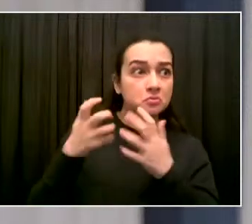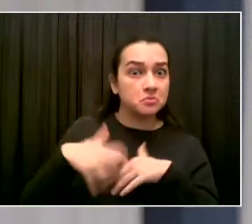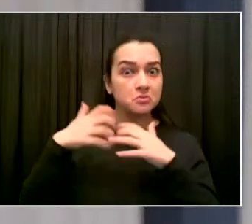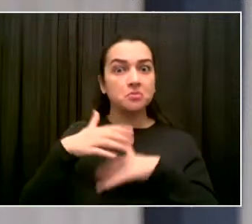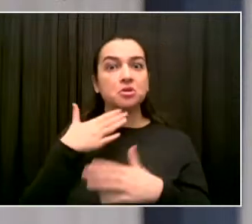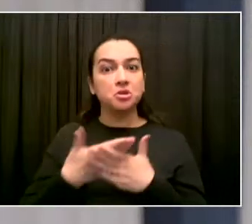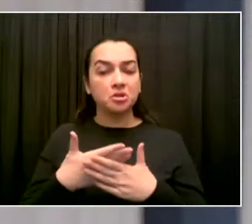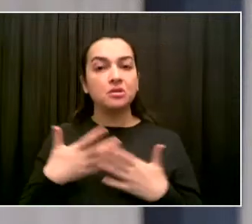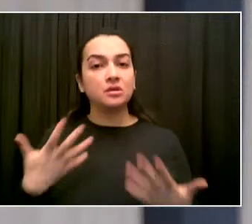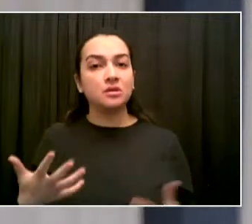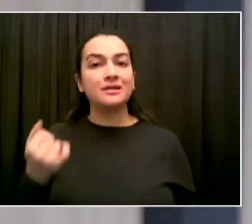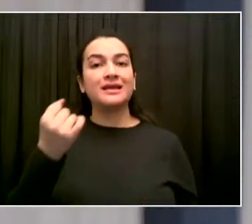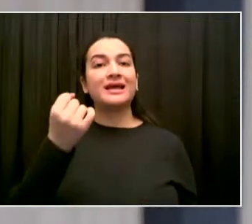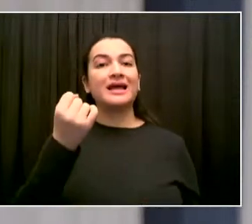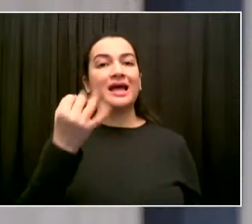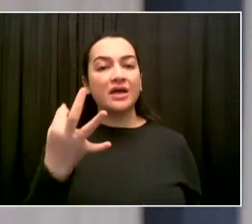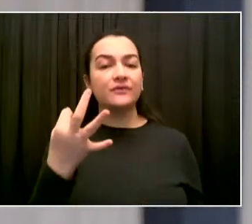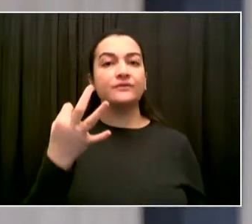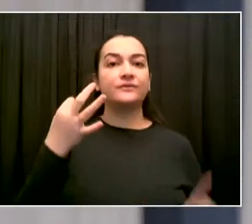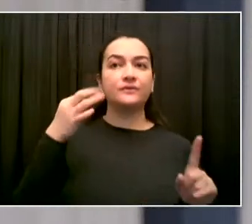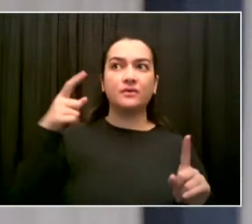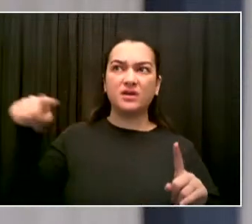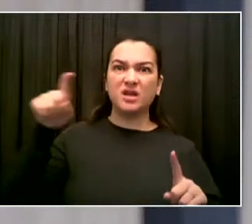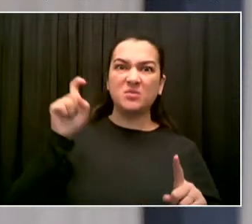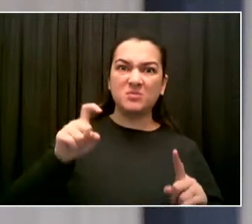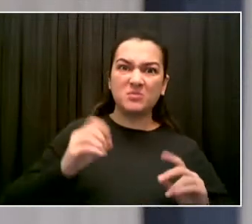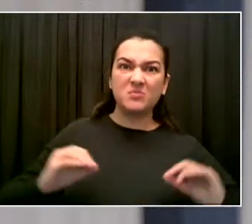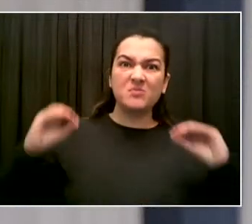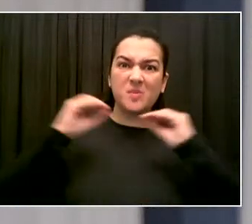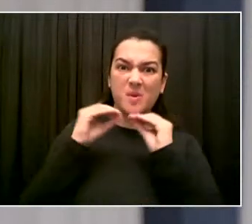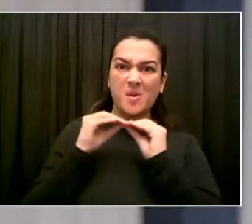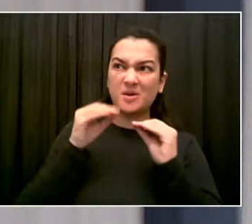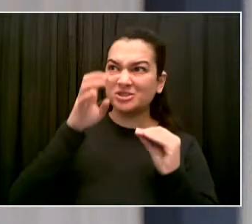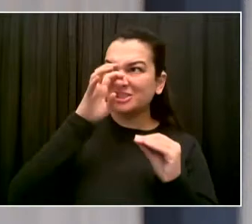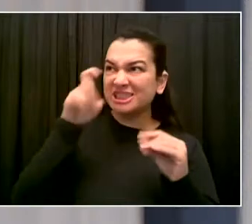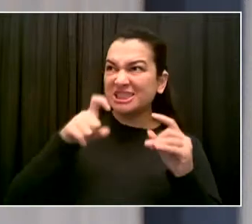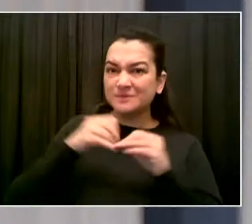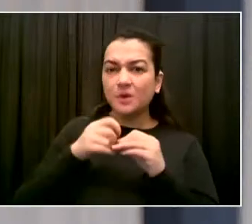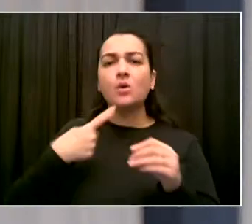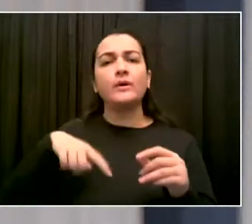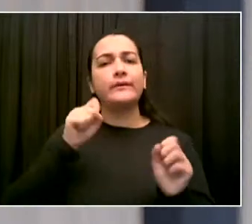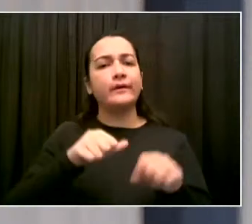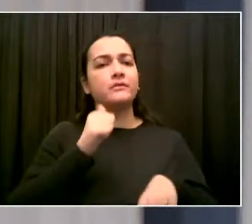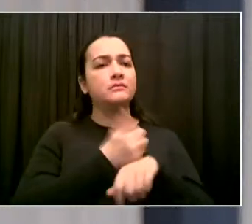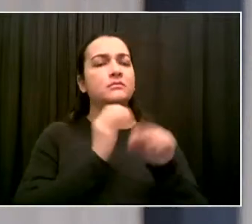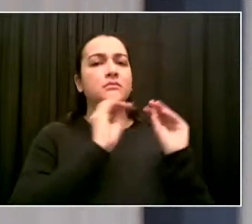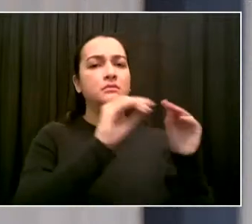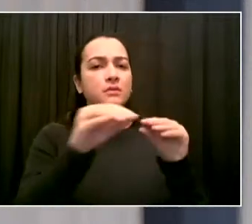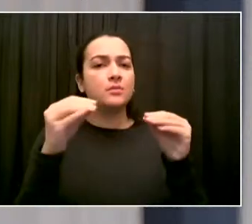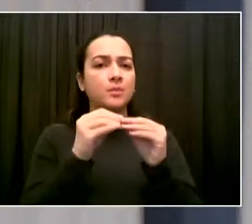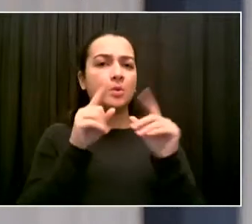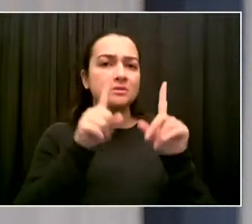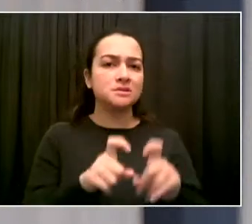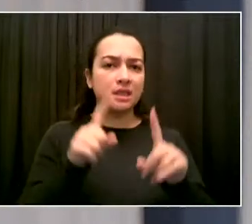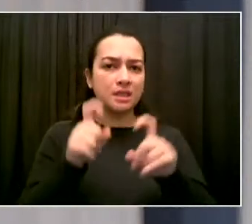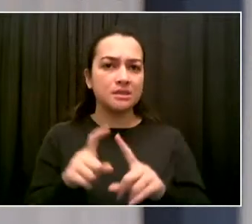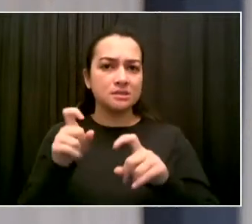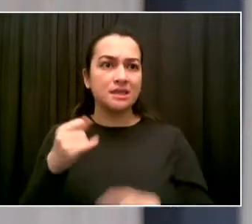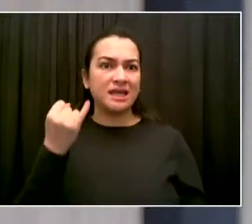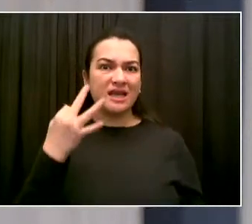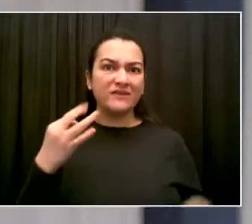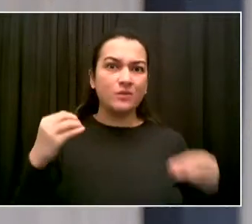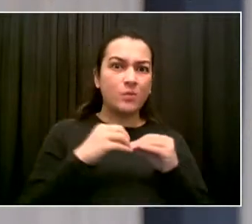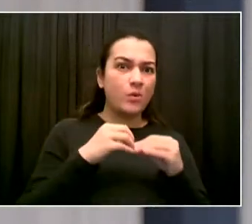to quarantining classrooms when that's necessary, and then ultimately quarantining schools as well. And we move along